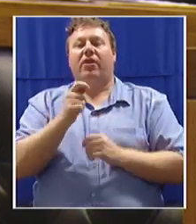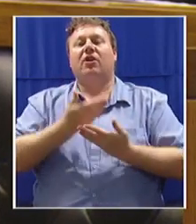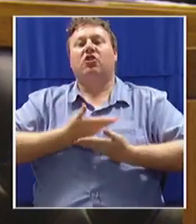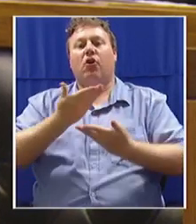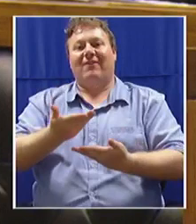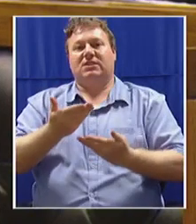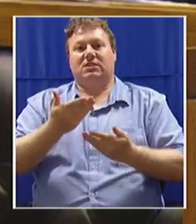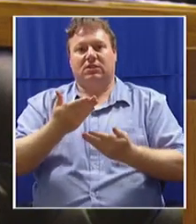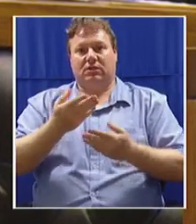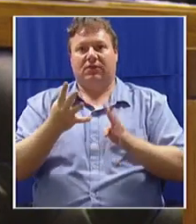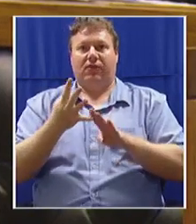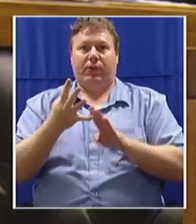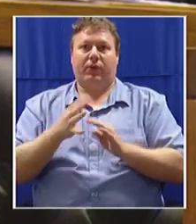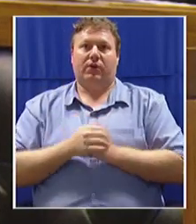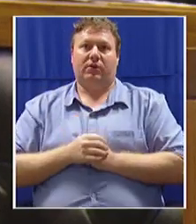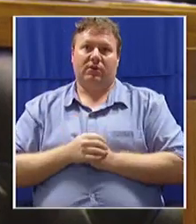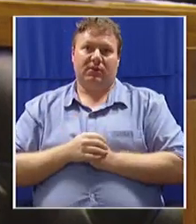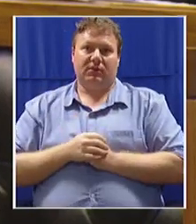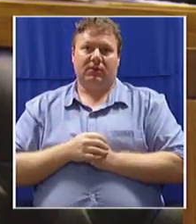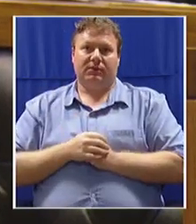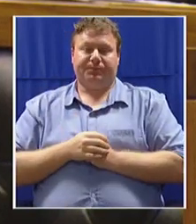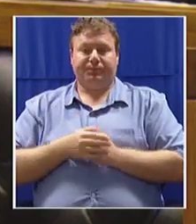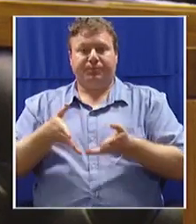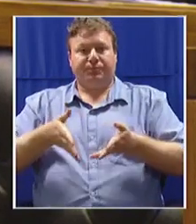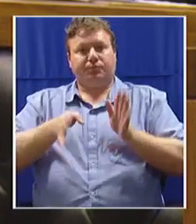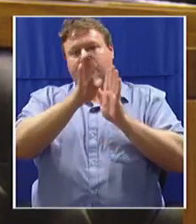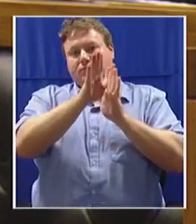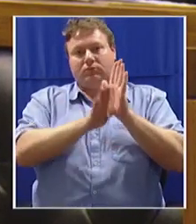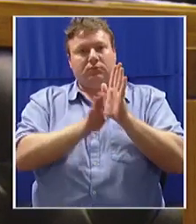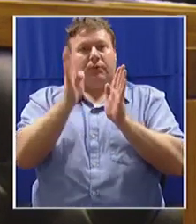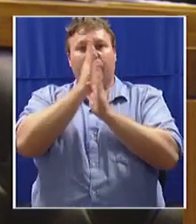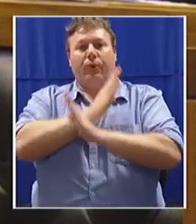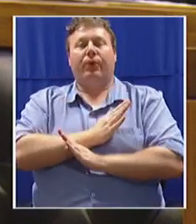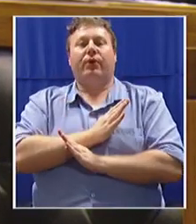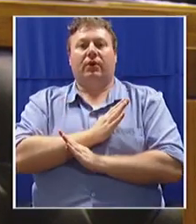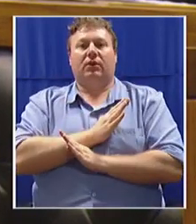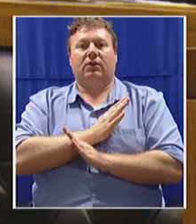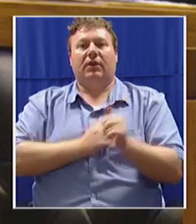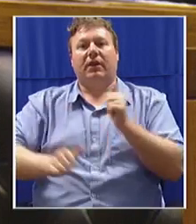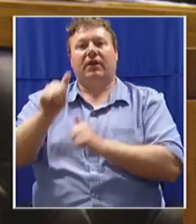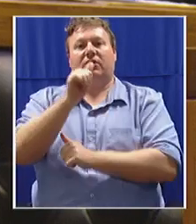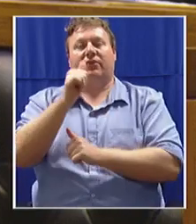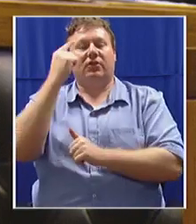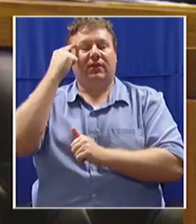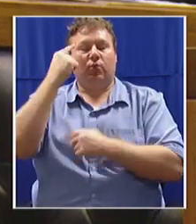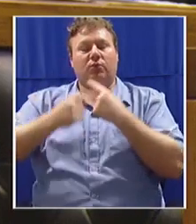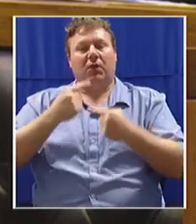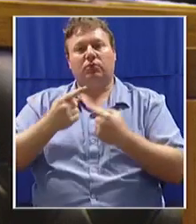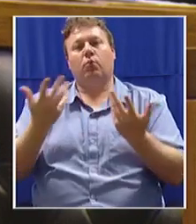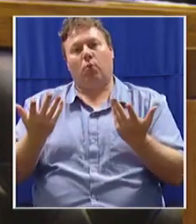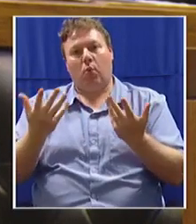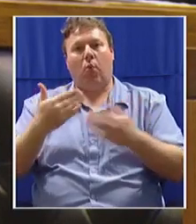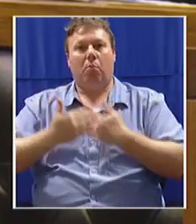stand, there is no bill that the executive has considered or processed in respect